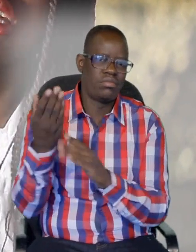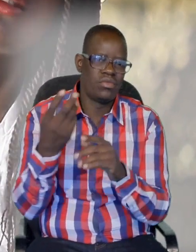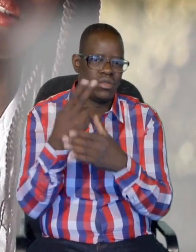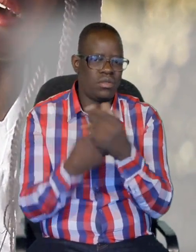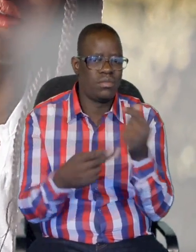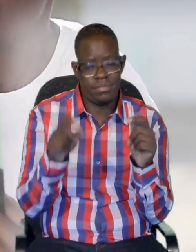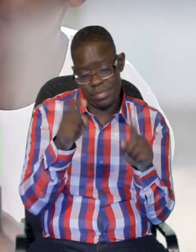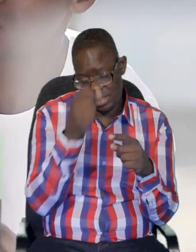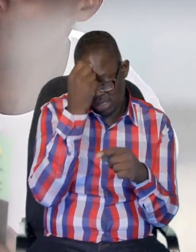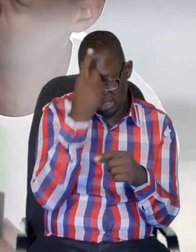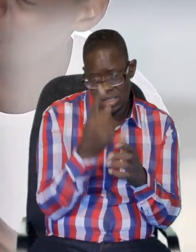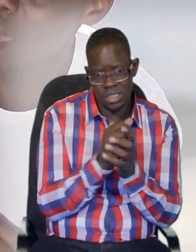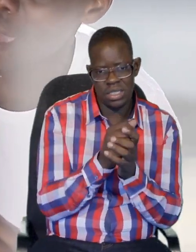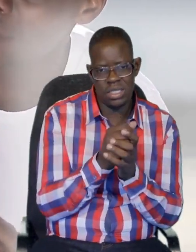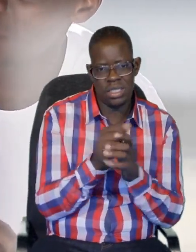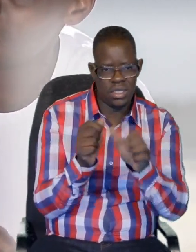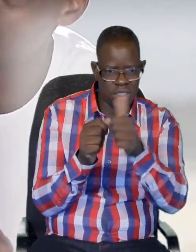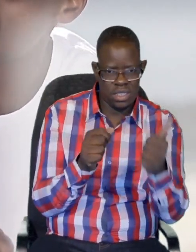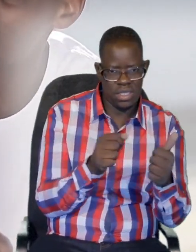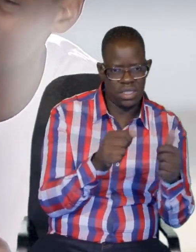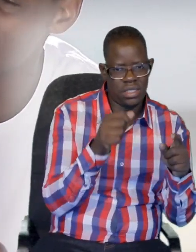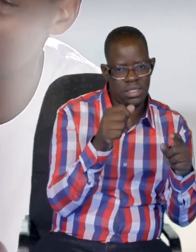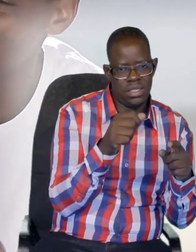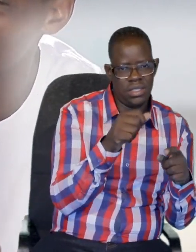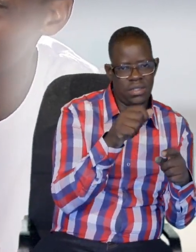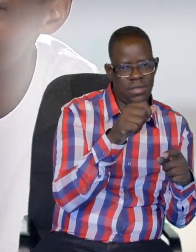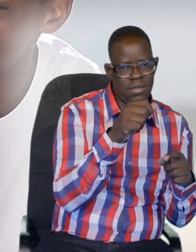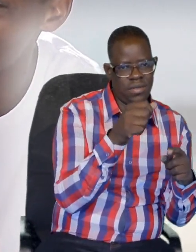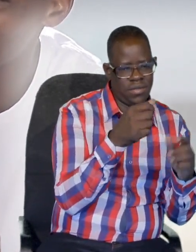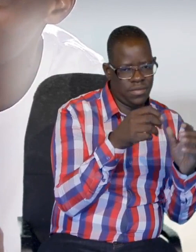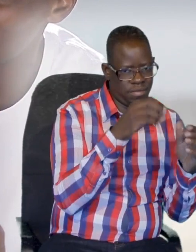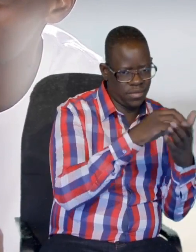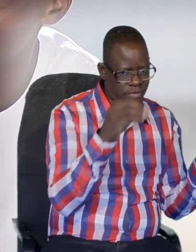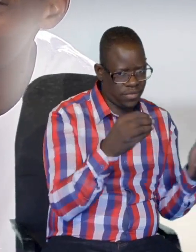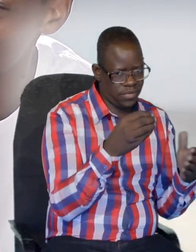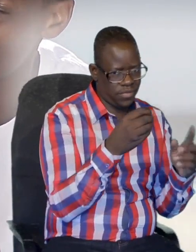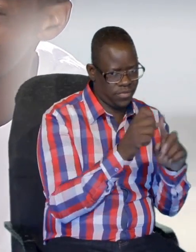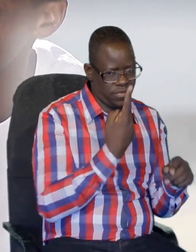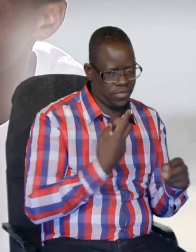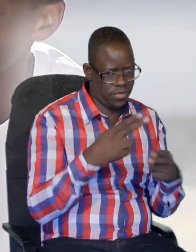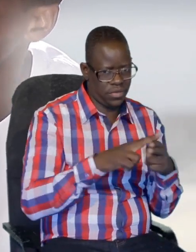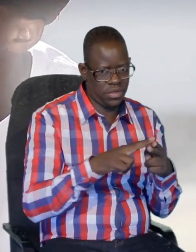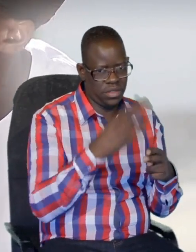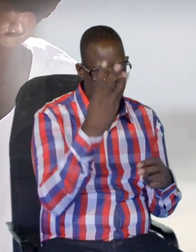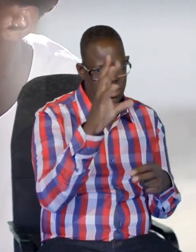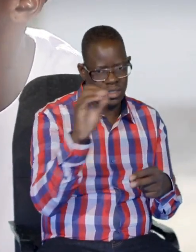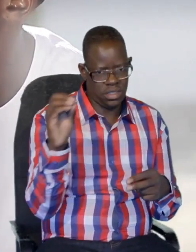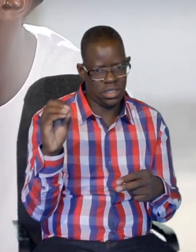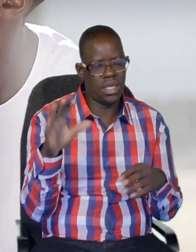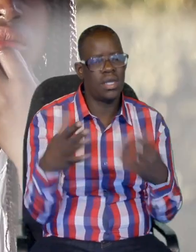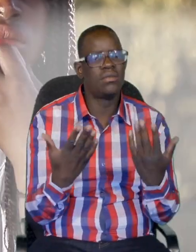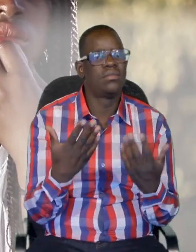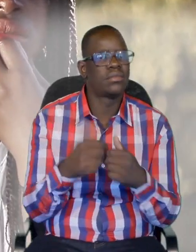think I understand now. On the other hand, if owner takes money out of the business account for his own use for 600, what effect will it have,